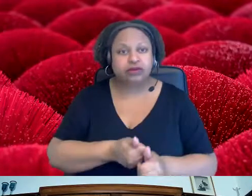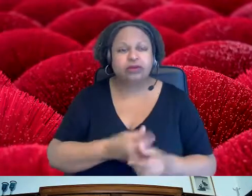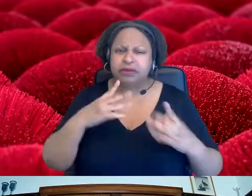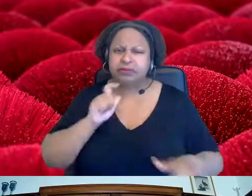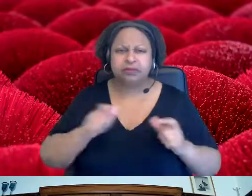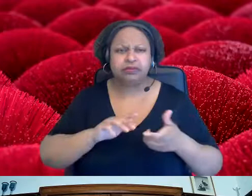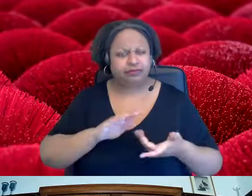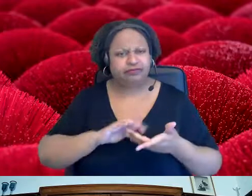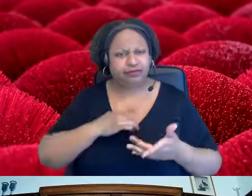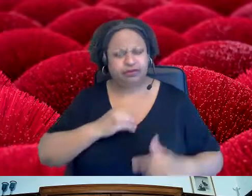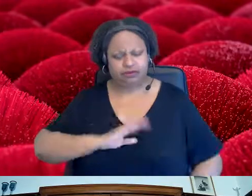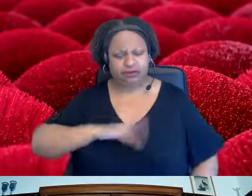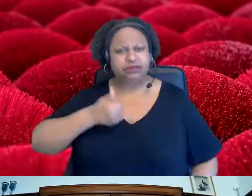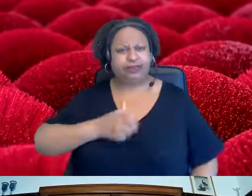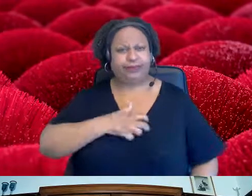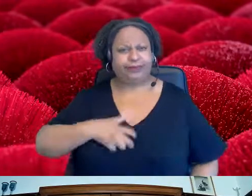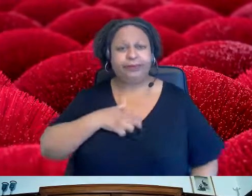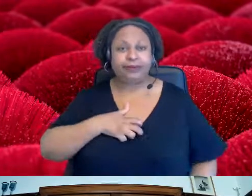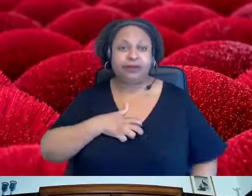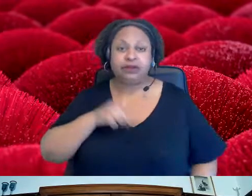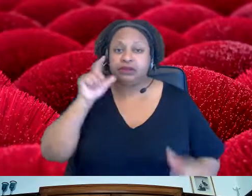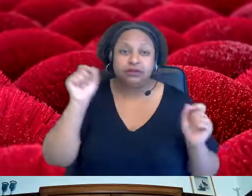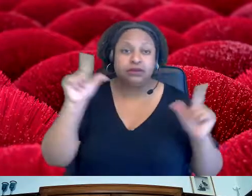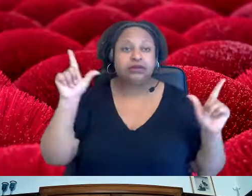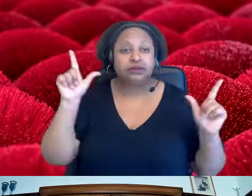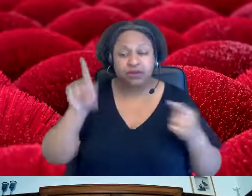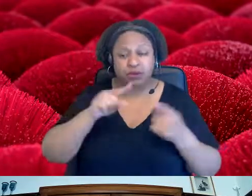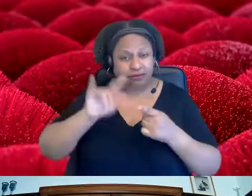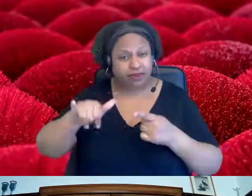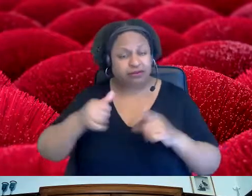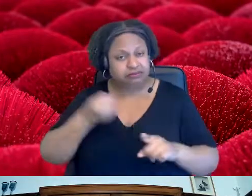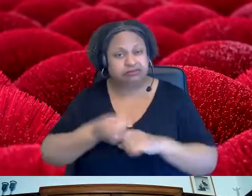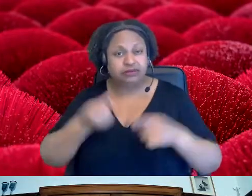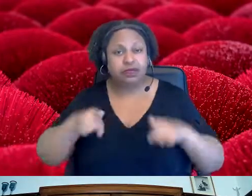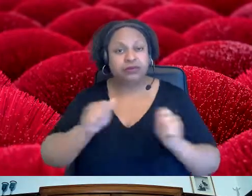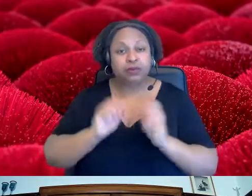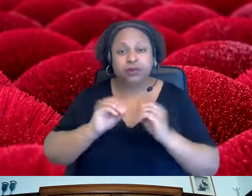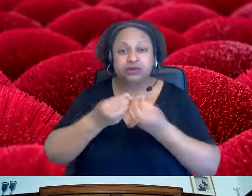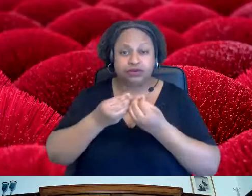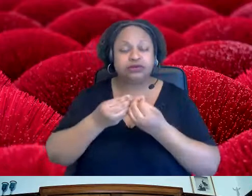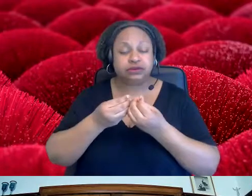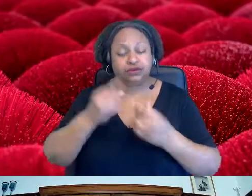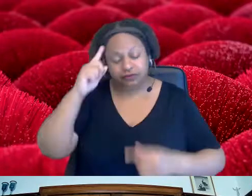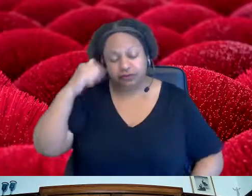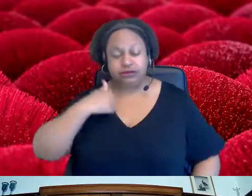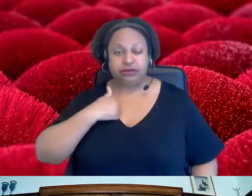when those types of things happen with organizations, I can speak for myself,